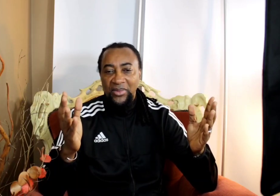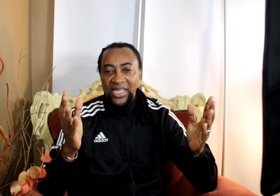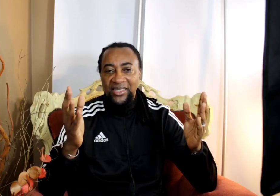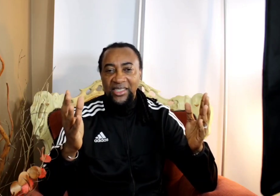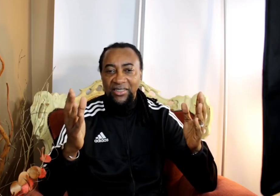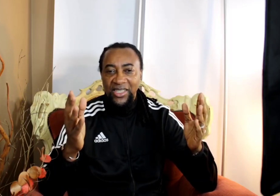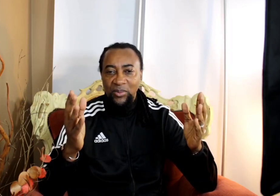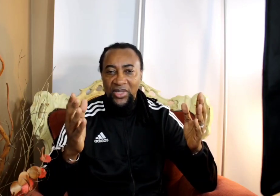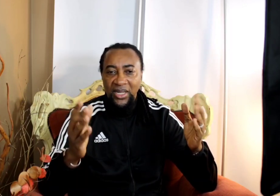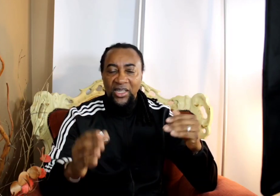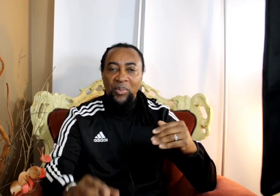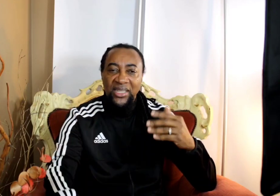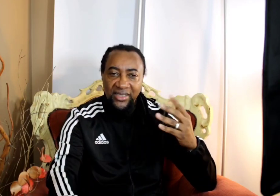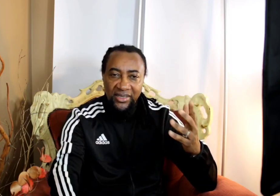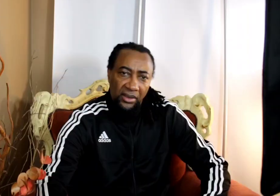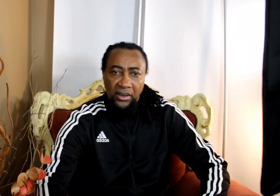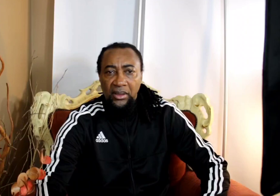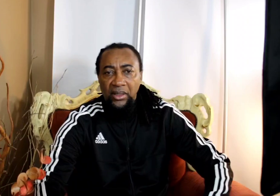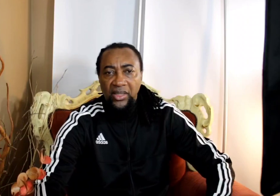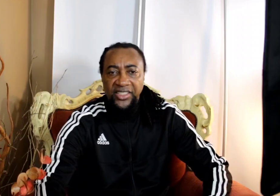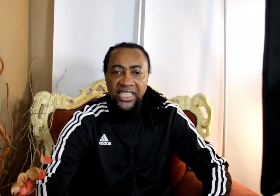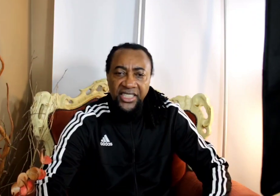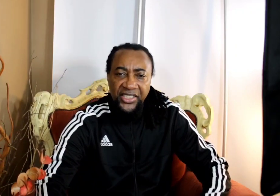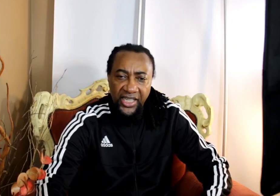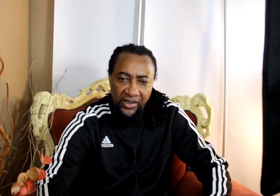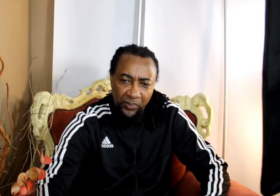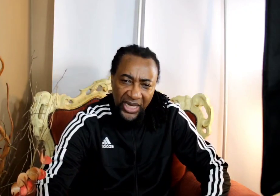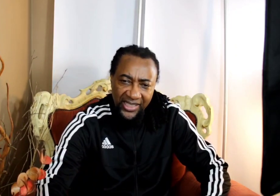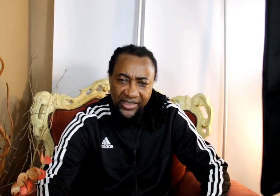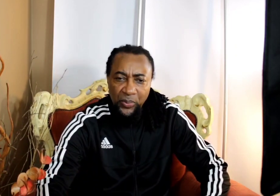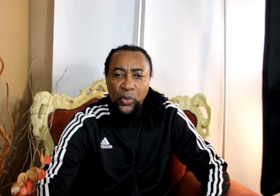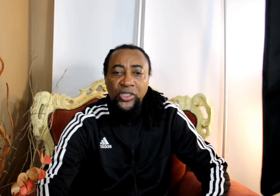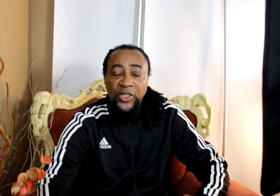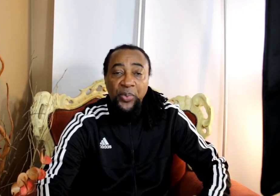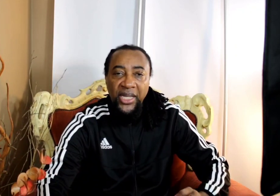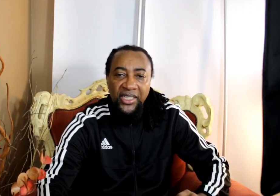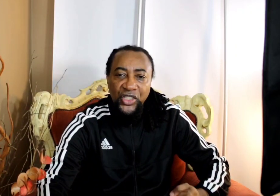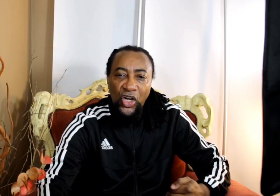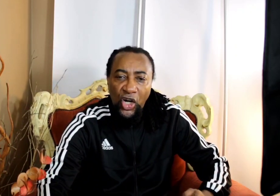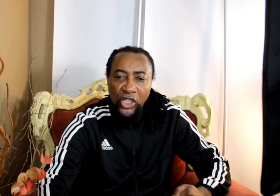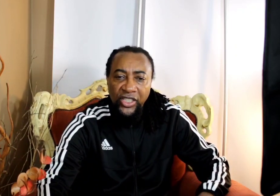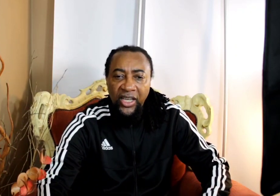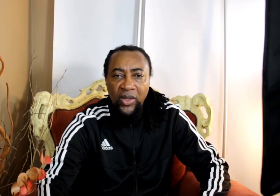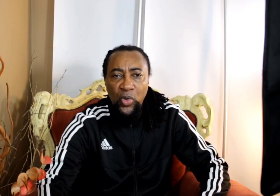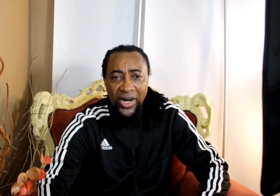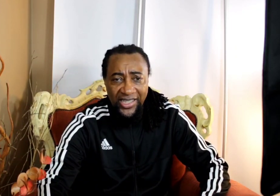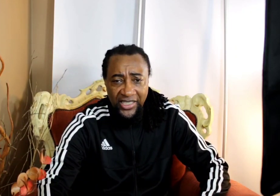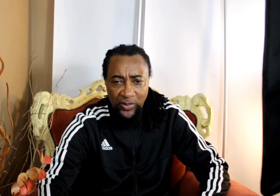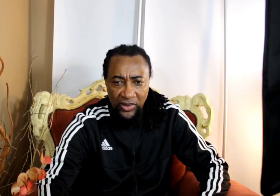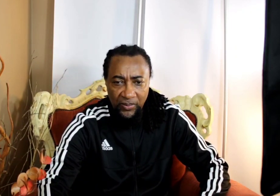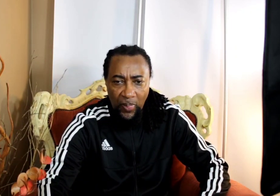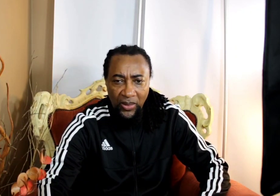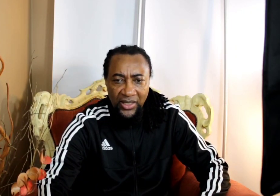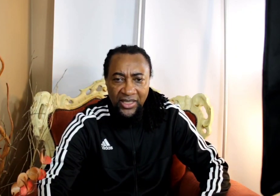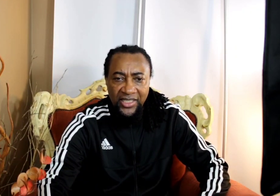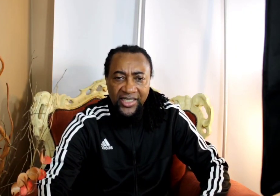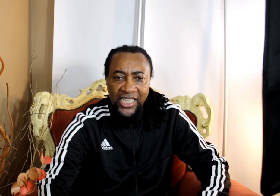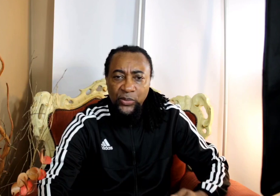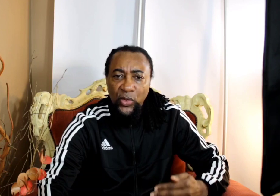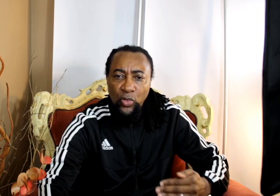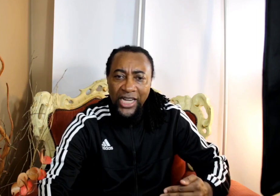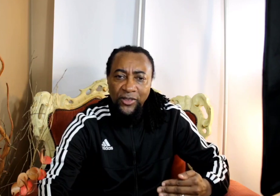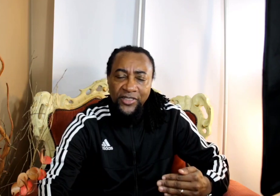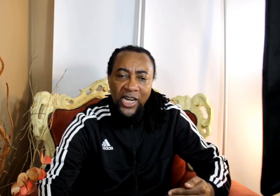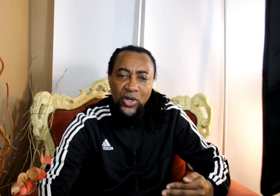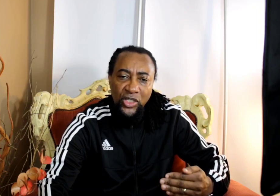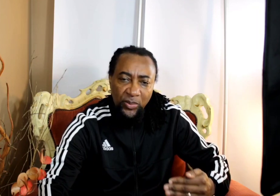him. That's not giving him the best. The CCJ, based in Port of Spain, is altogether more accessible, starting